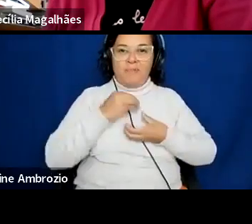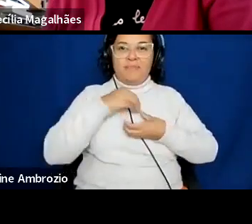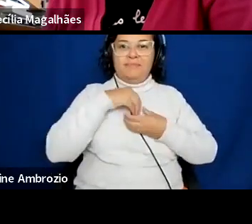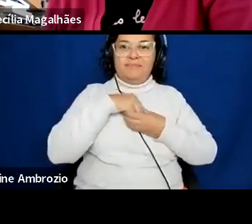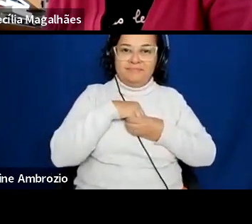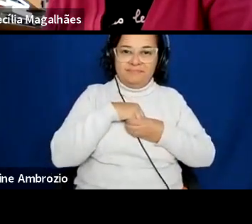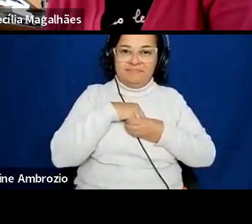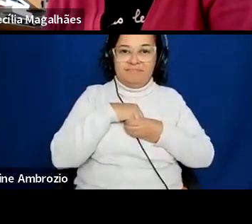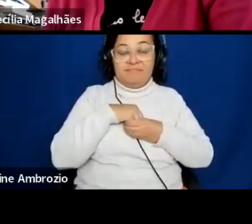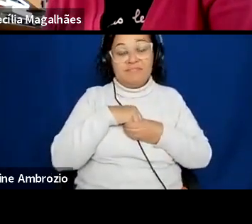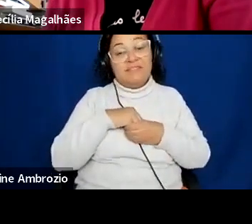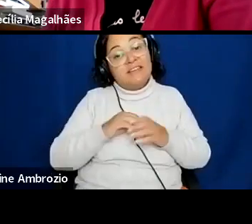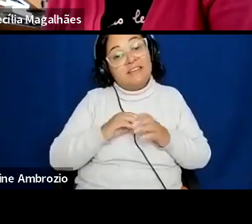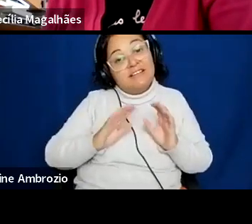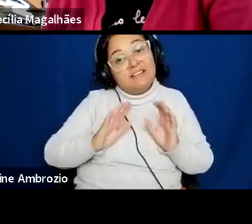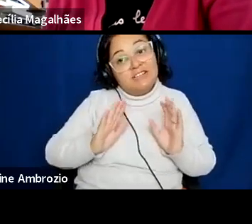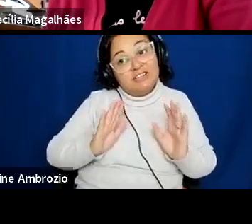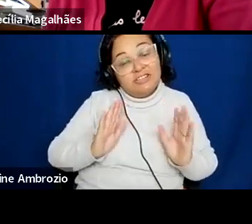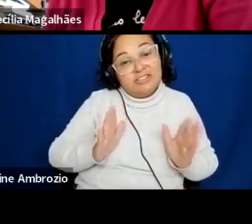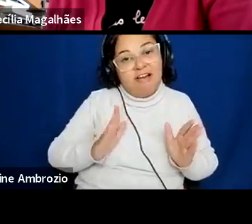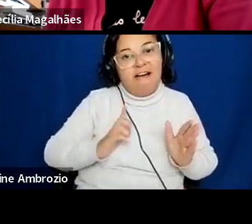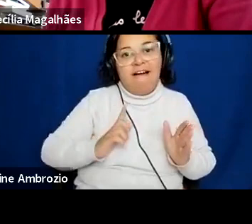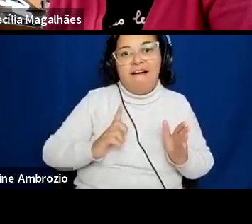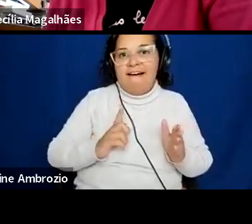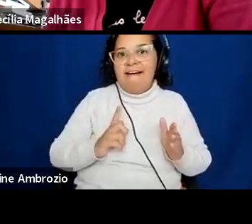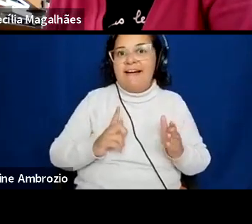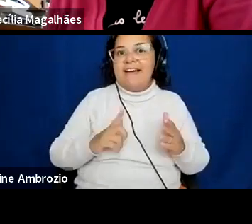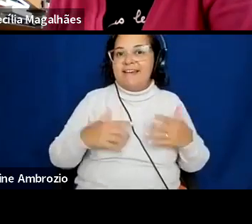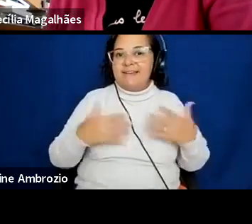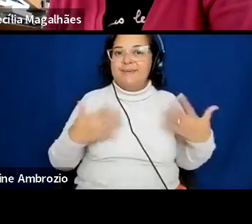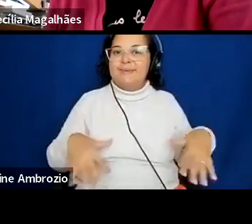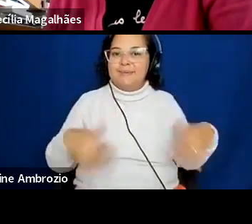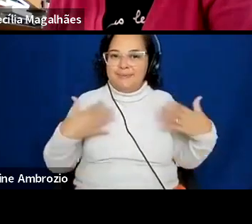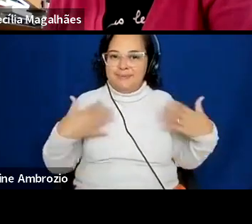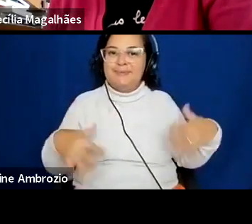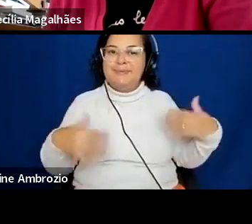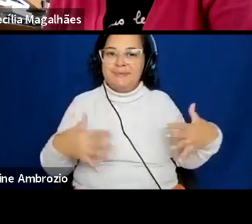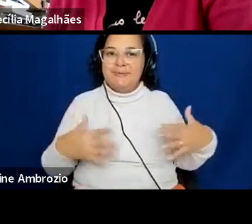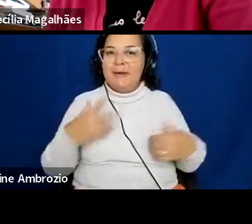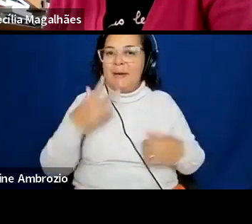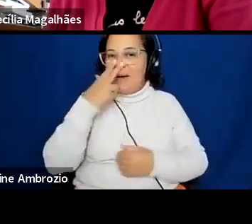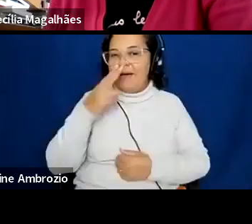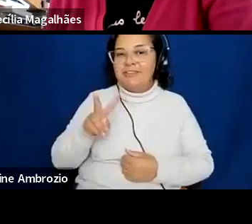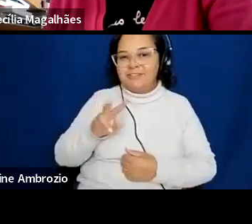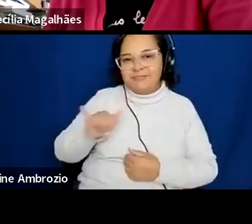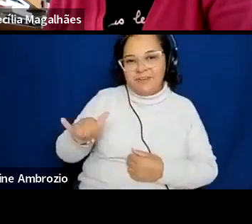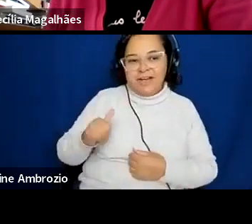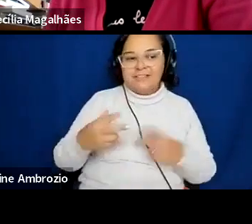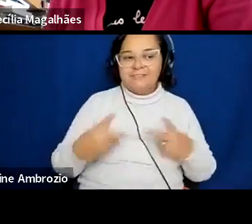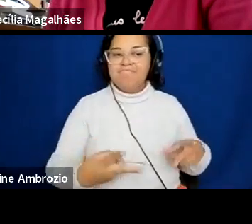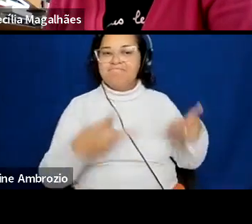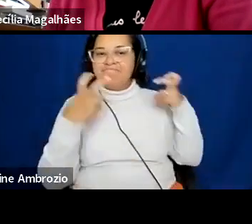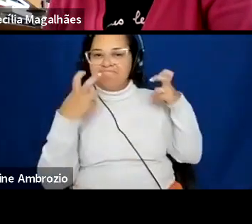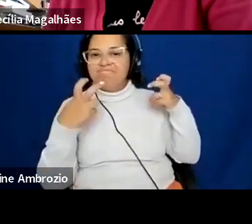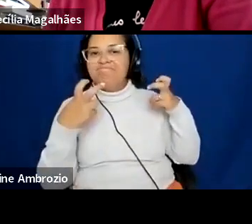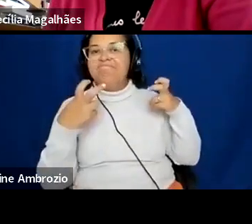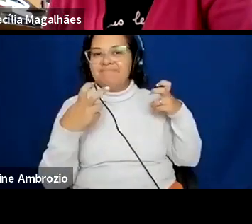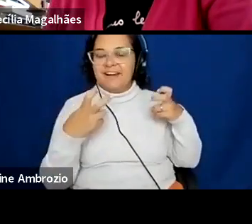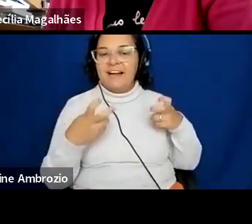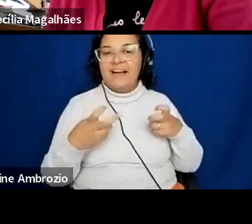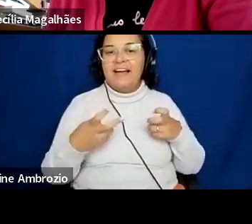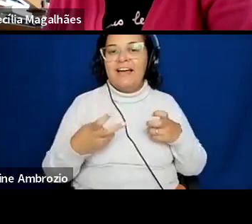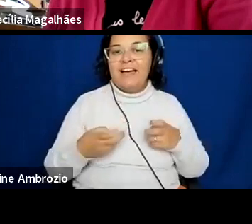And Vygotsky captures this very well in the text that you mentioned. But I would like to listen to you saying